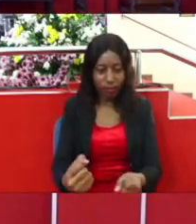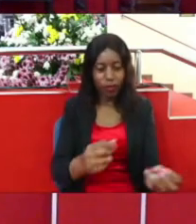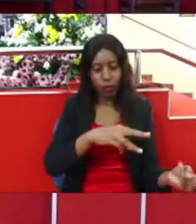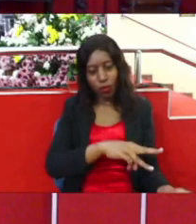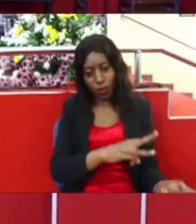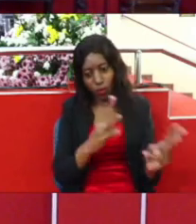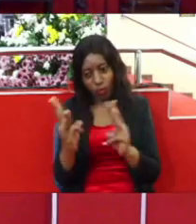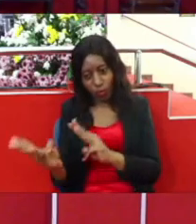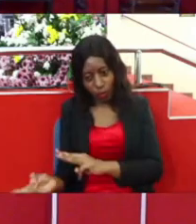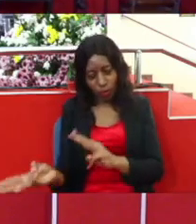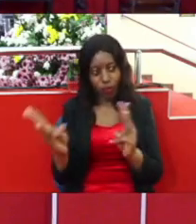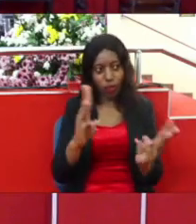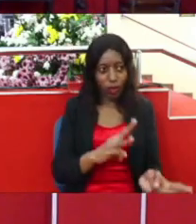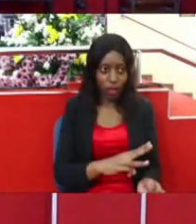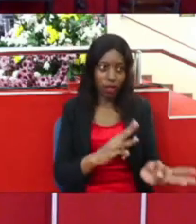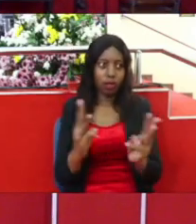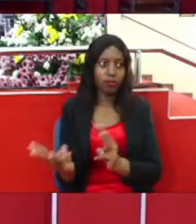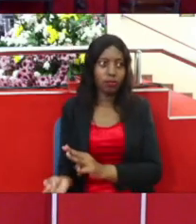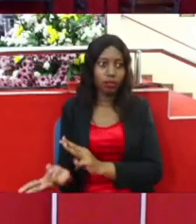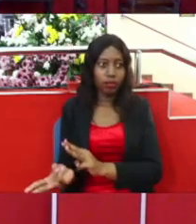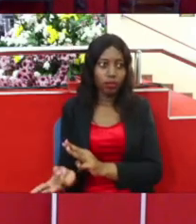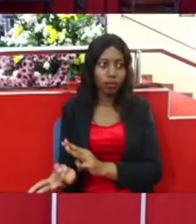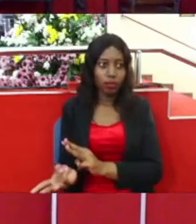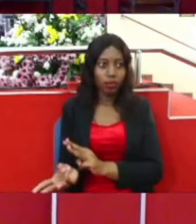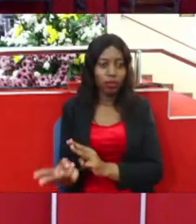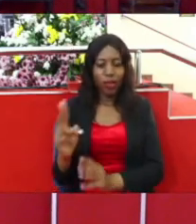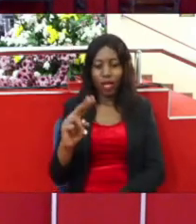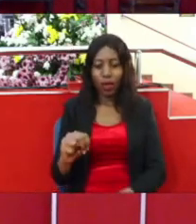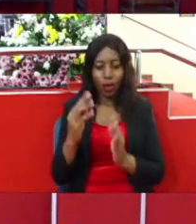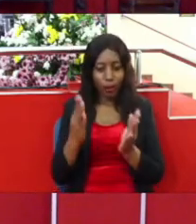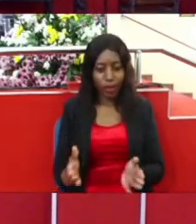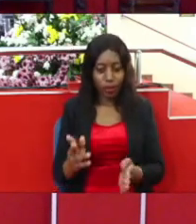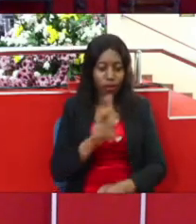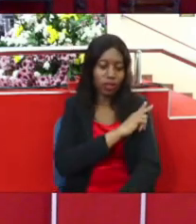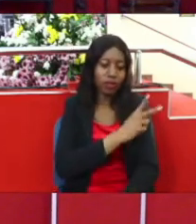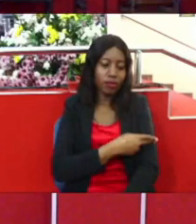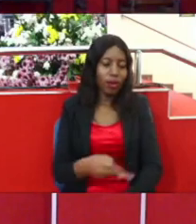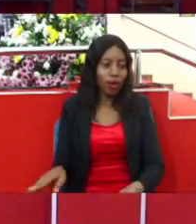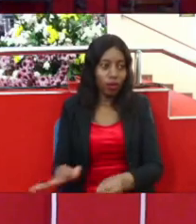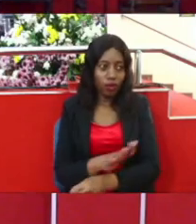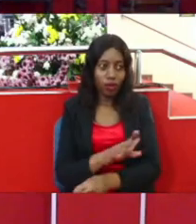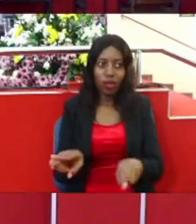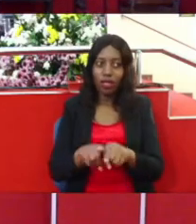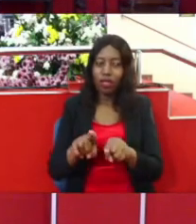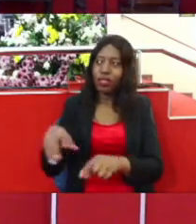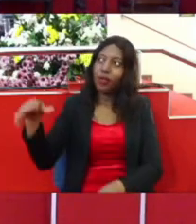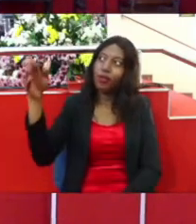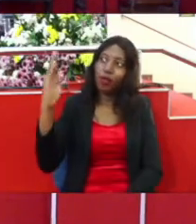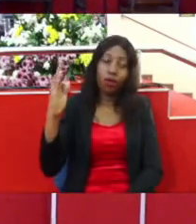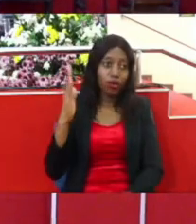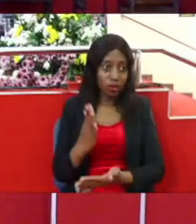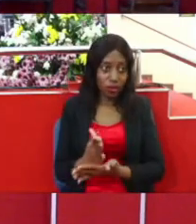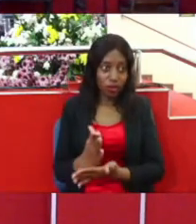else who can do that apart from a sovereign God. It is only the sovereign God who can do that. Ni huyu Mungu huru pekee ambaye anaweza kufanya. He gets